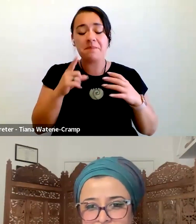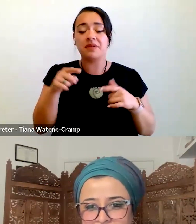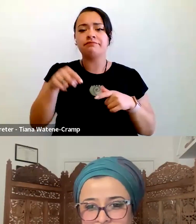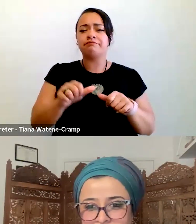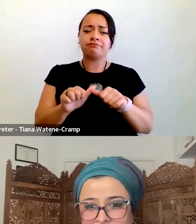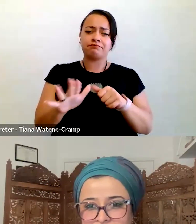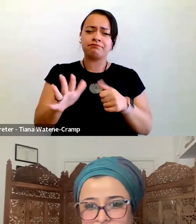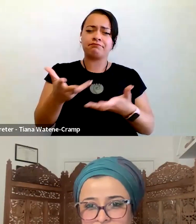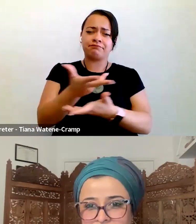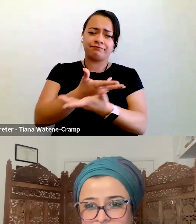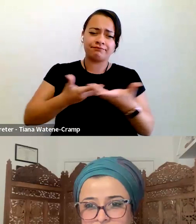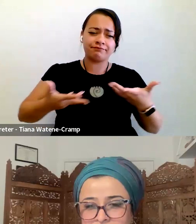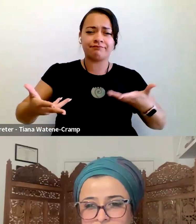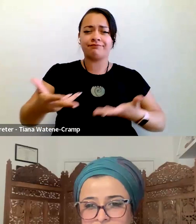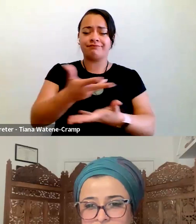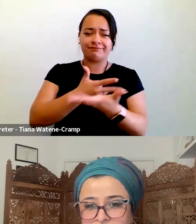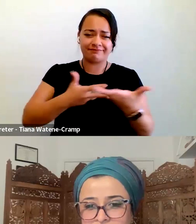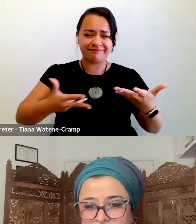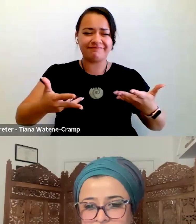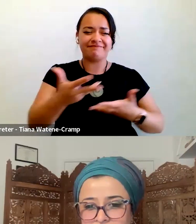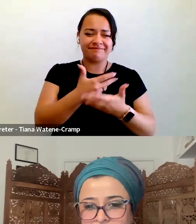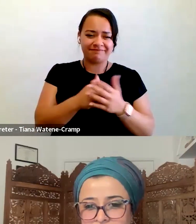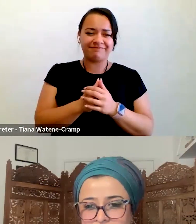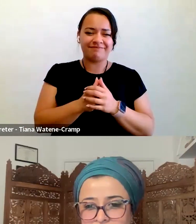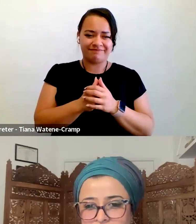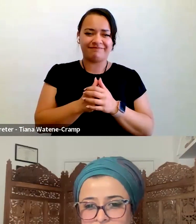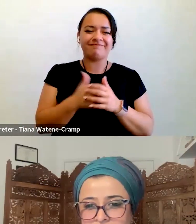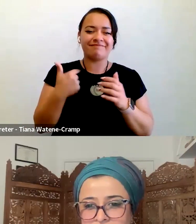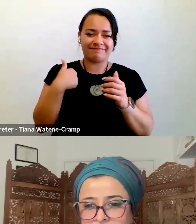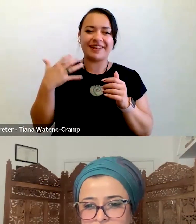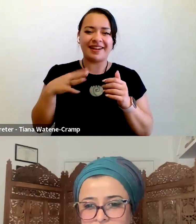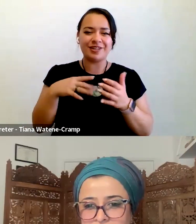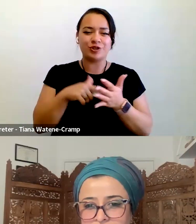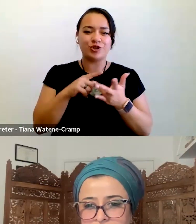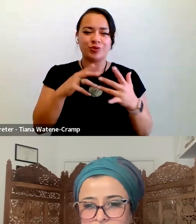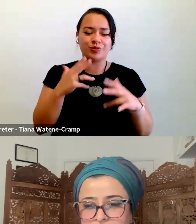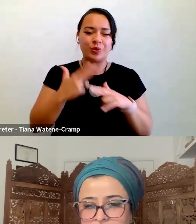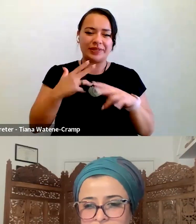great conversation. I need to be as fast as I can.